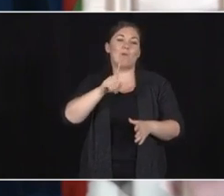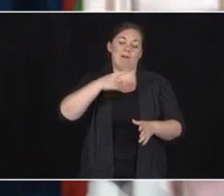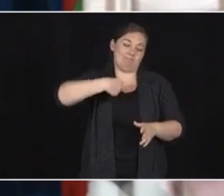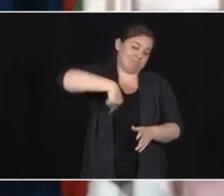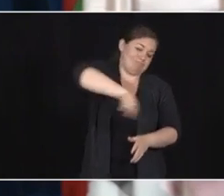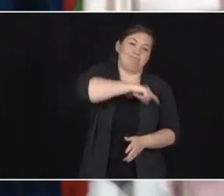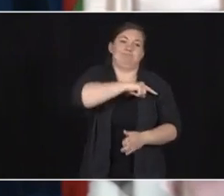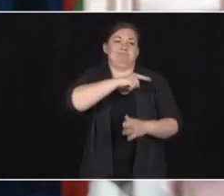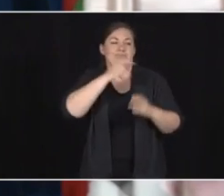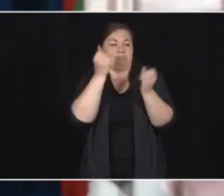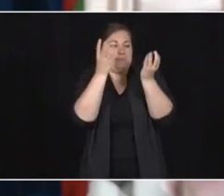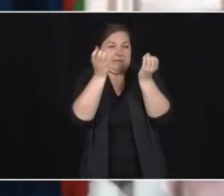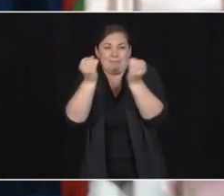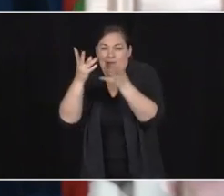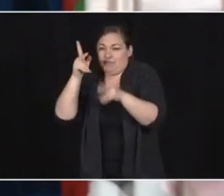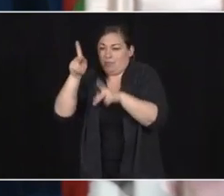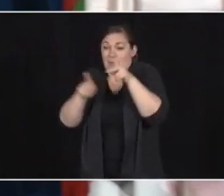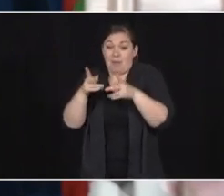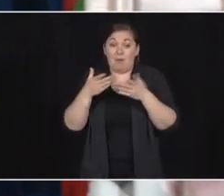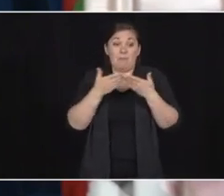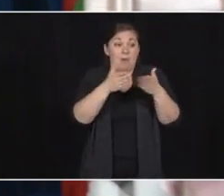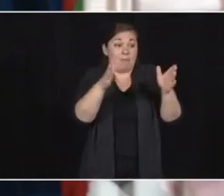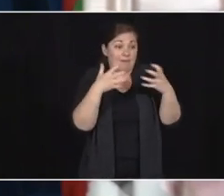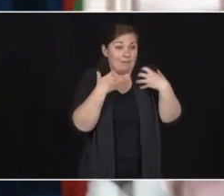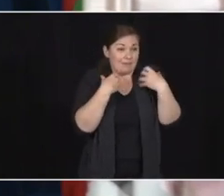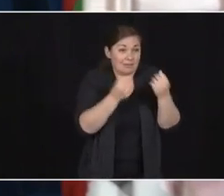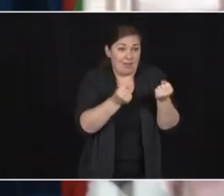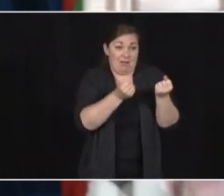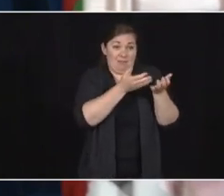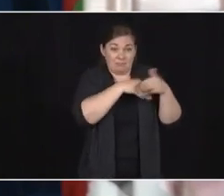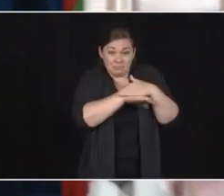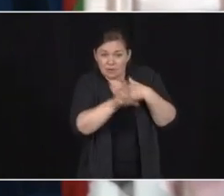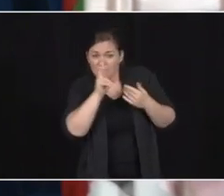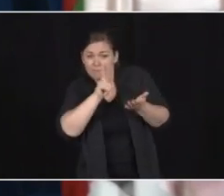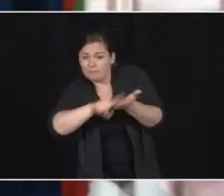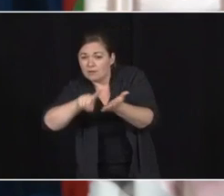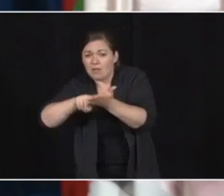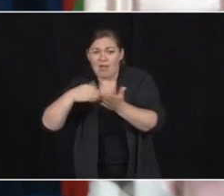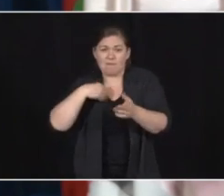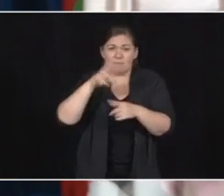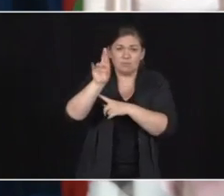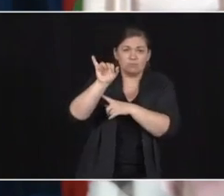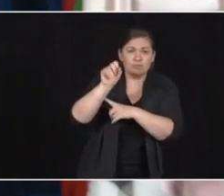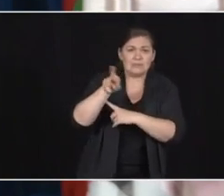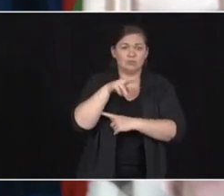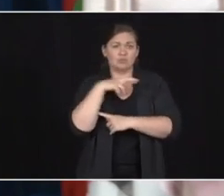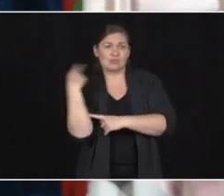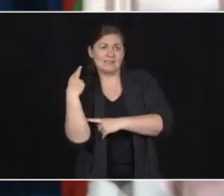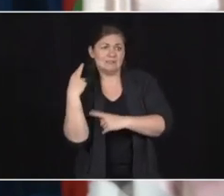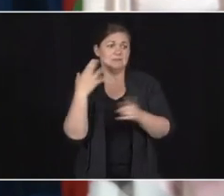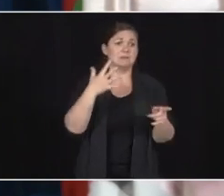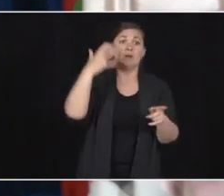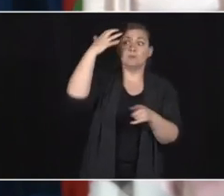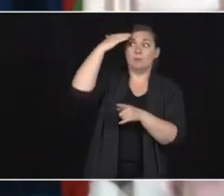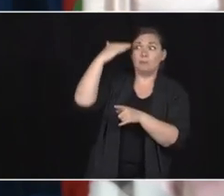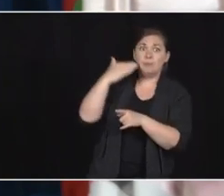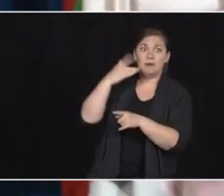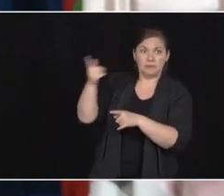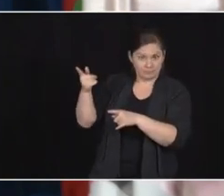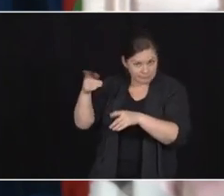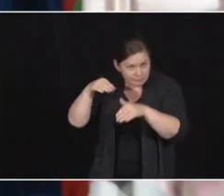health officials doing risk assessments, infection prevention and control teams from the hospitals that we've integrated the homes